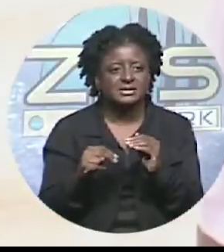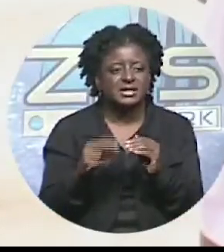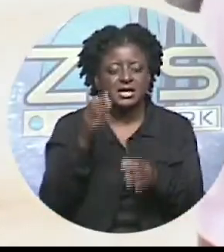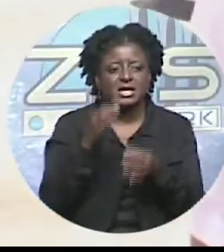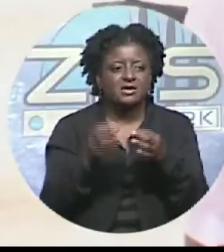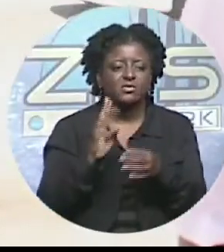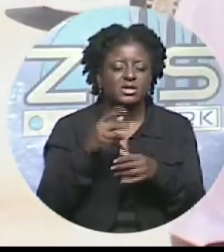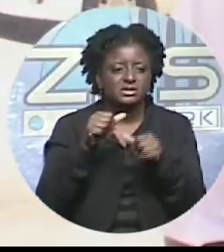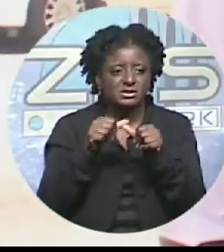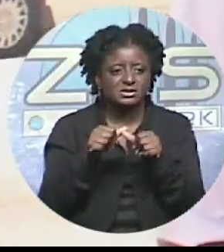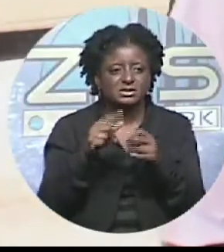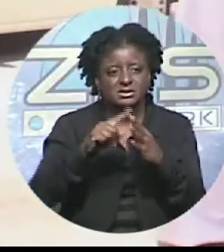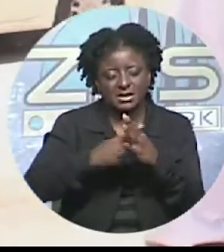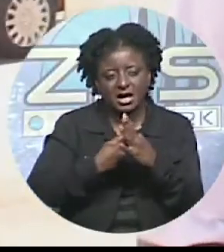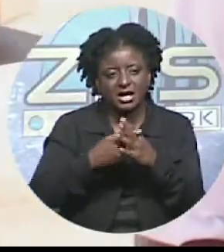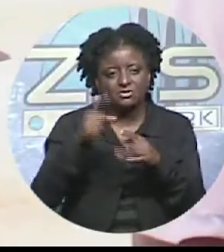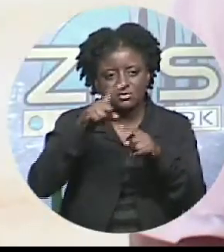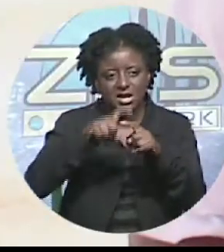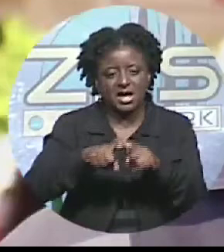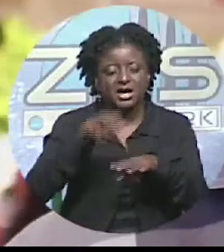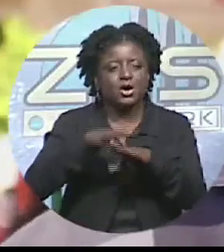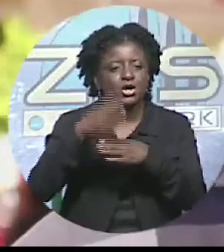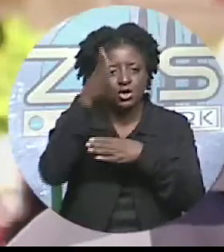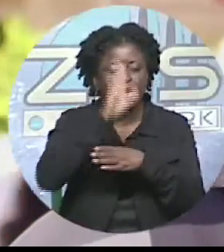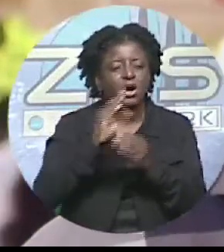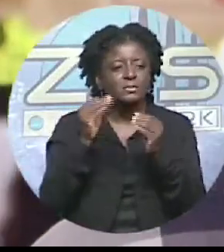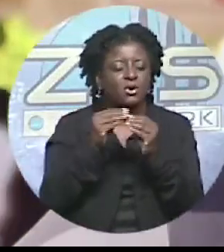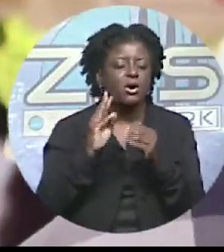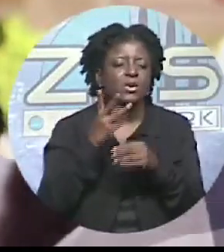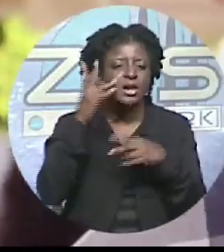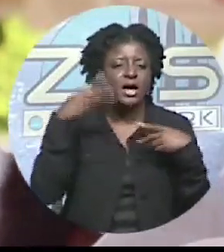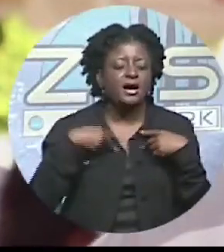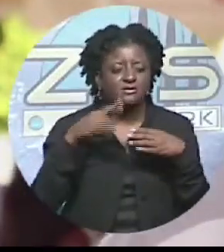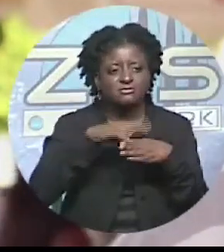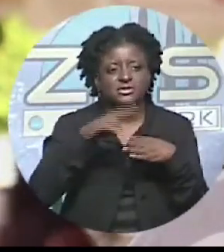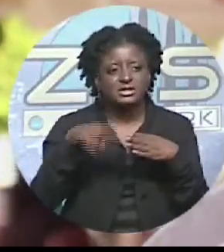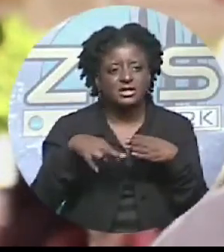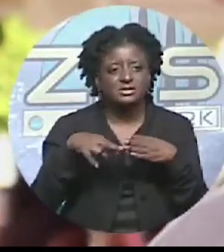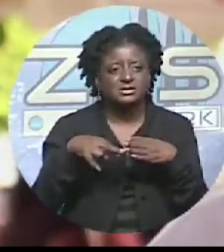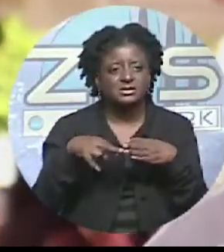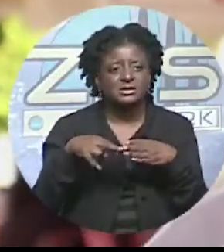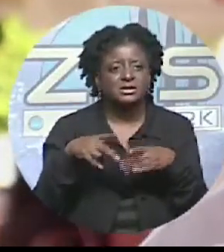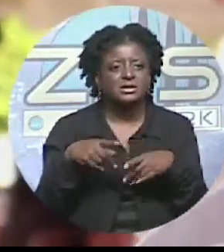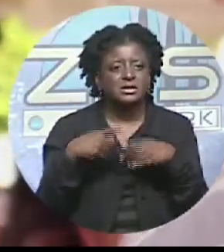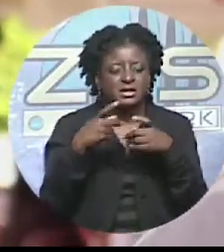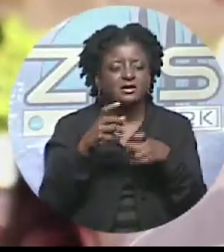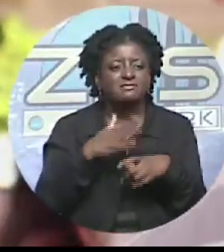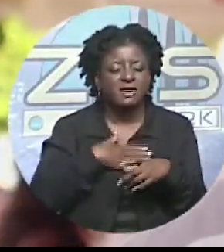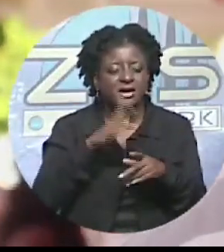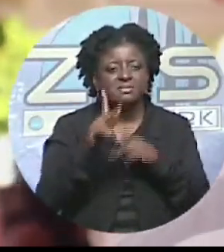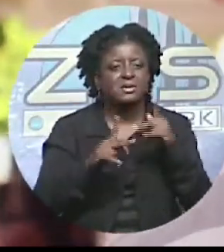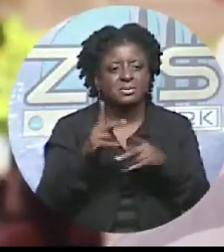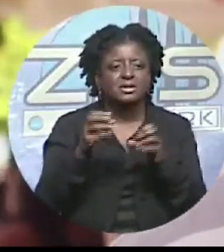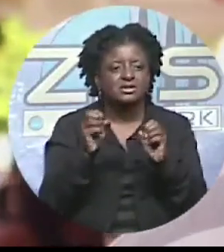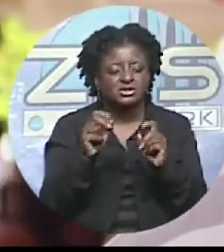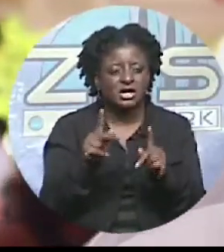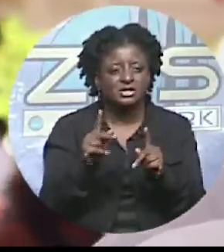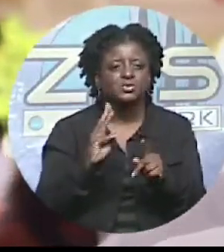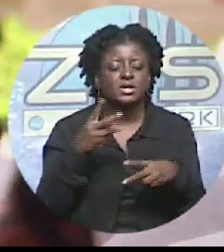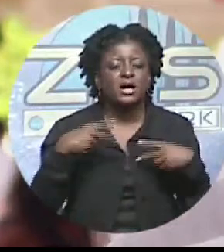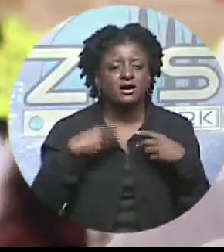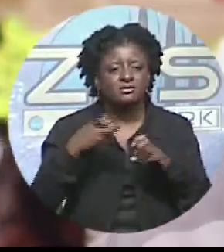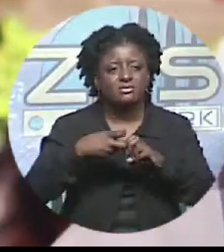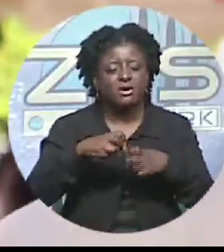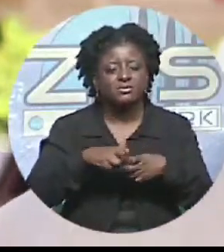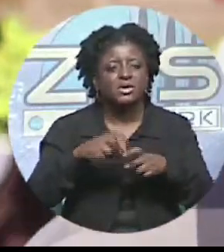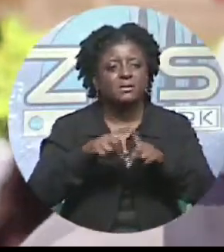relying on God more, we'll have some results. Give everybody a chance, you know, sir. I'm saying we got problems, but we